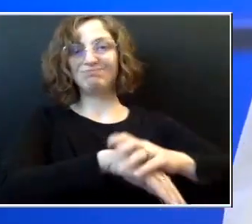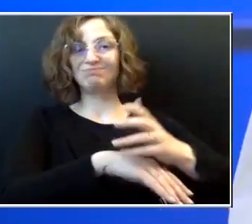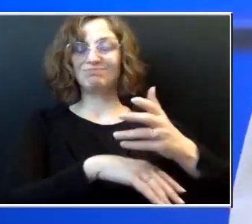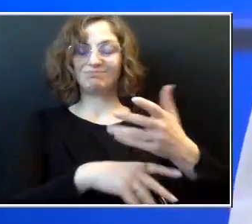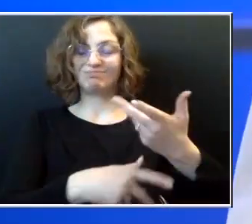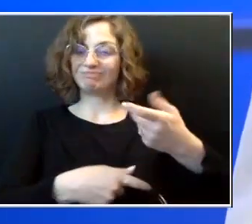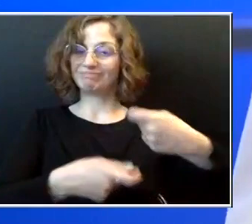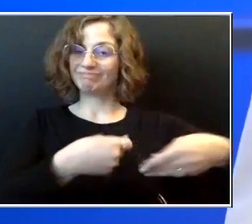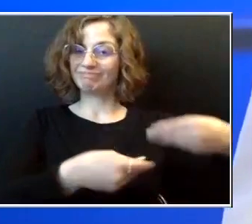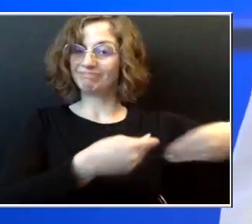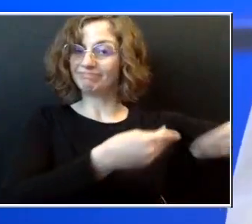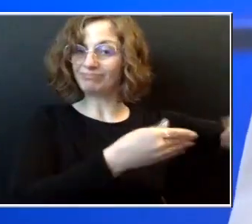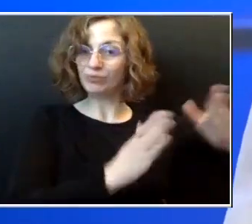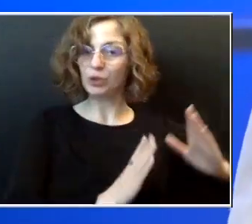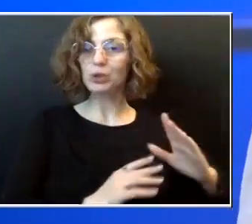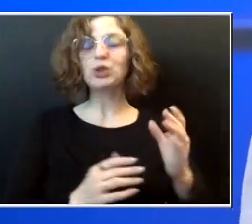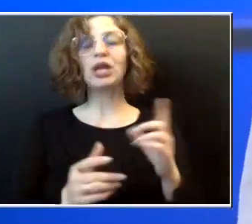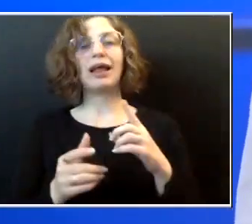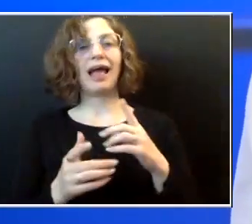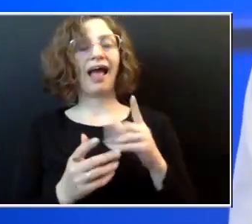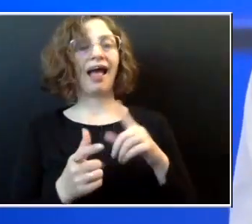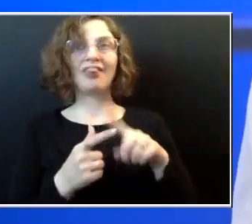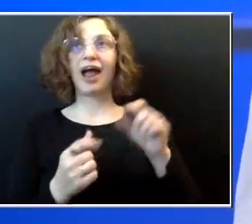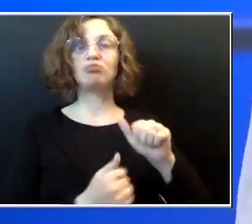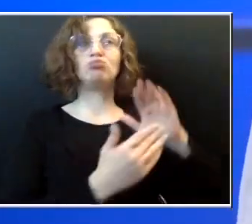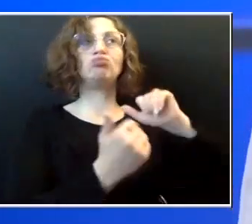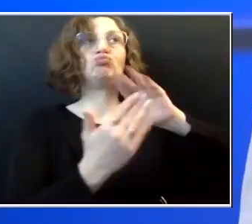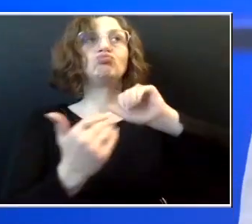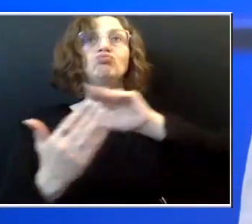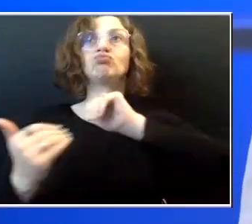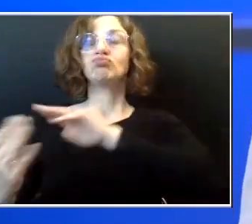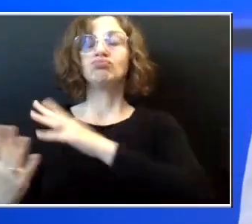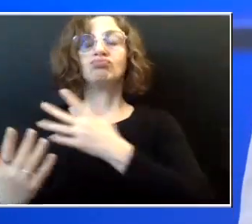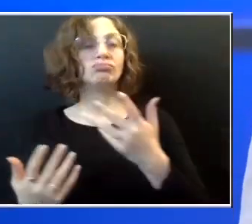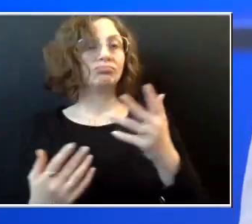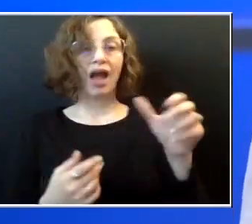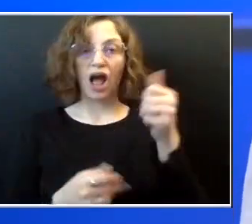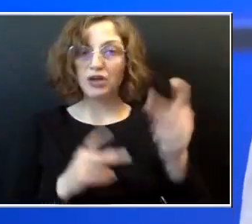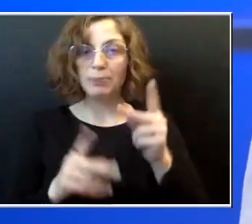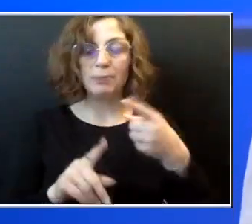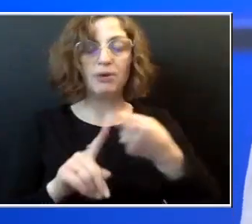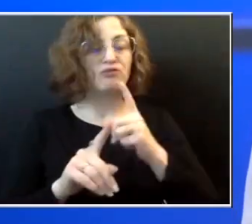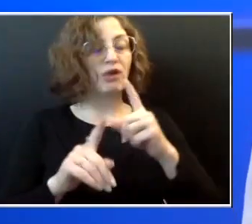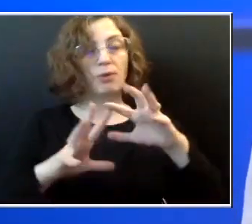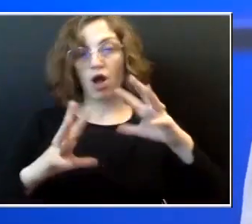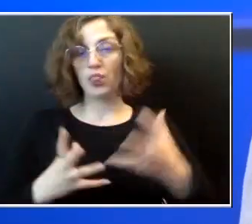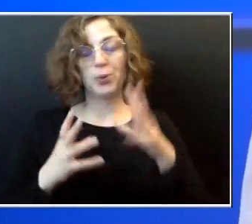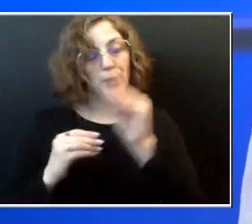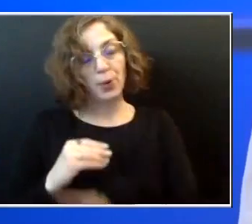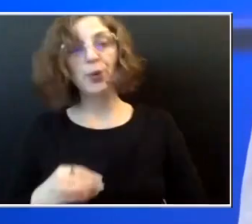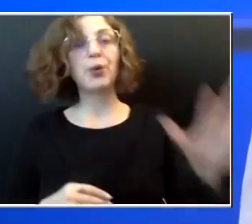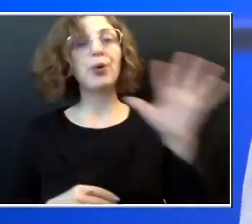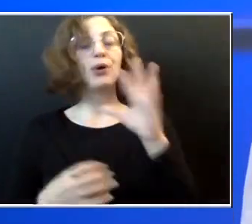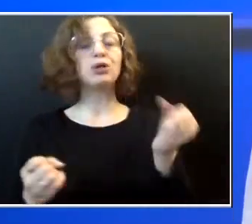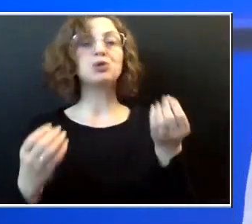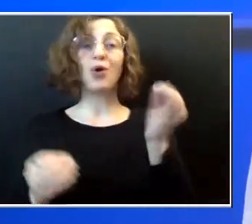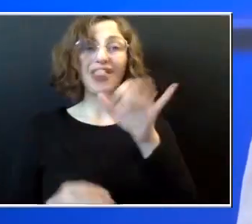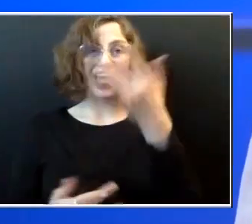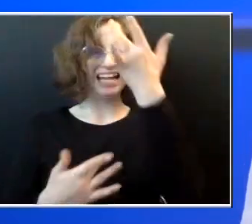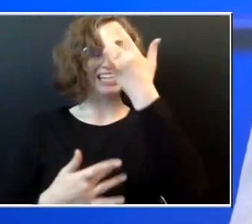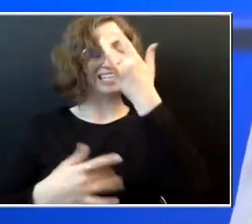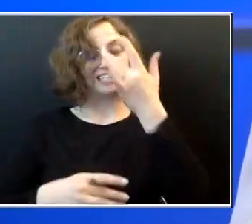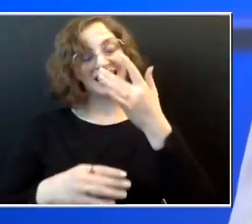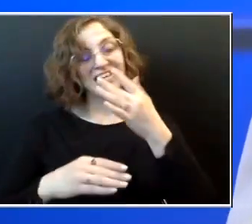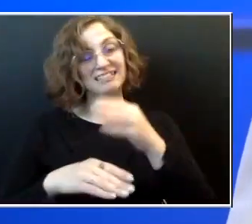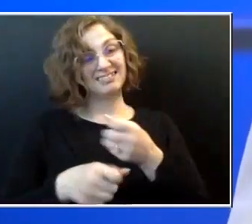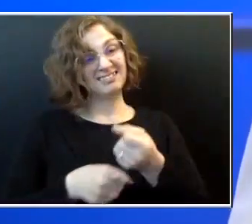and military adventurism all across the globe. So we see a disease that caused millions of deaths quickly spread across